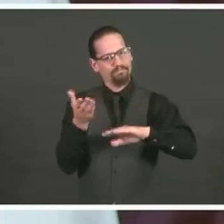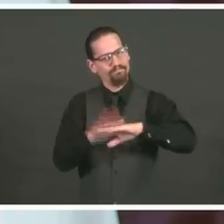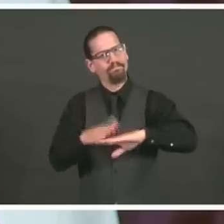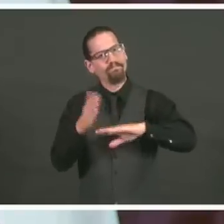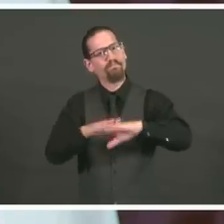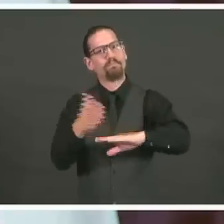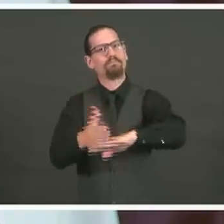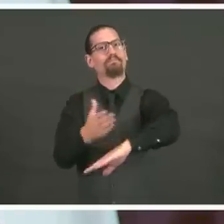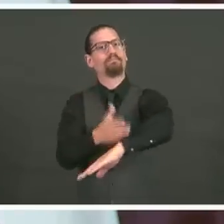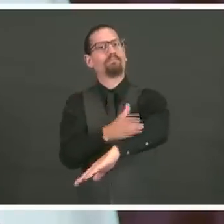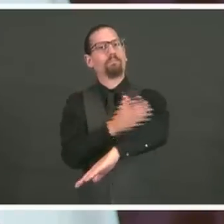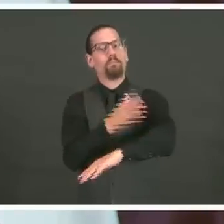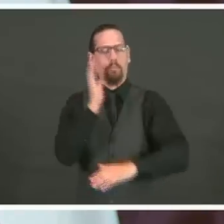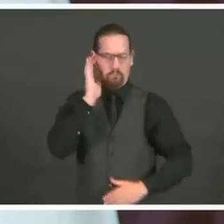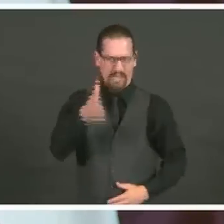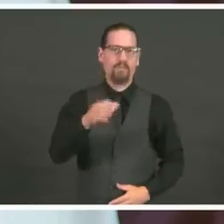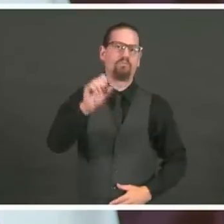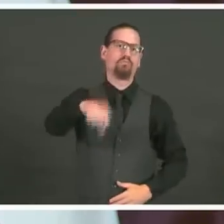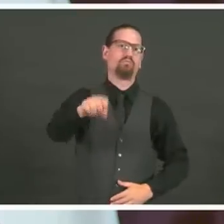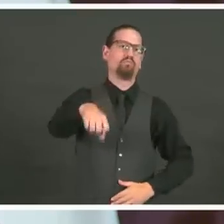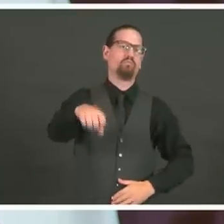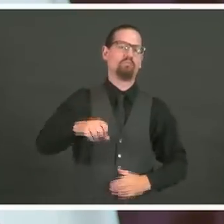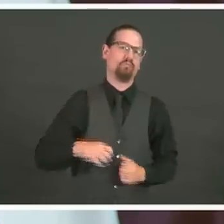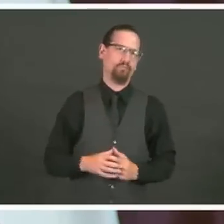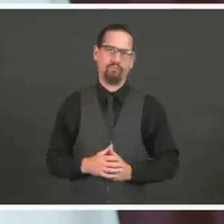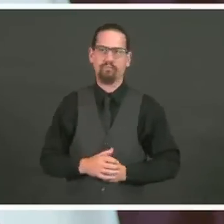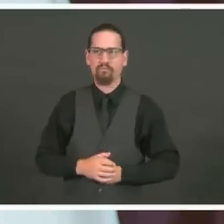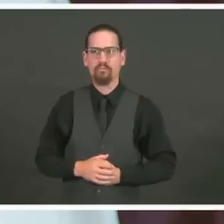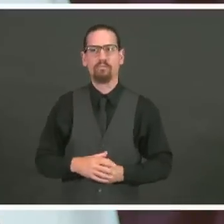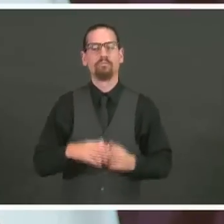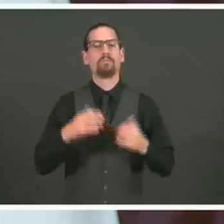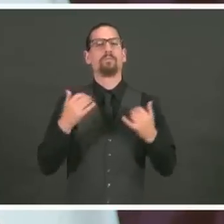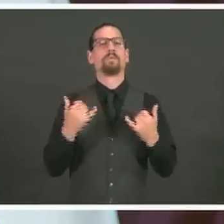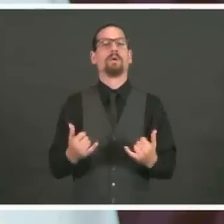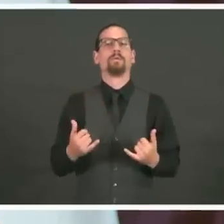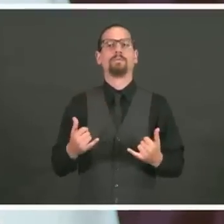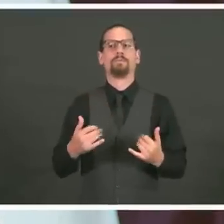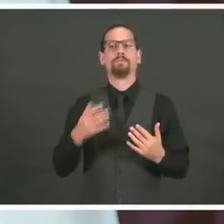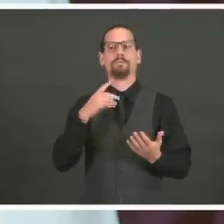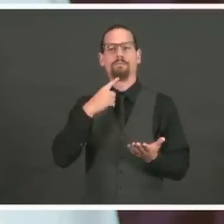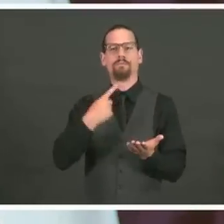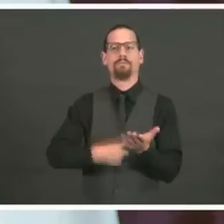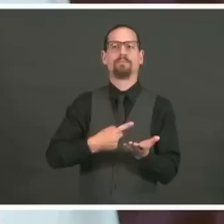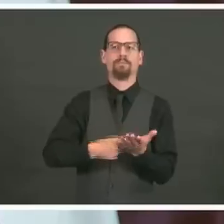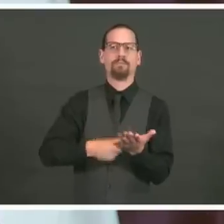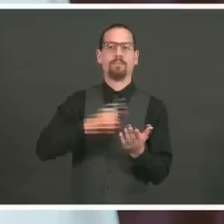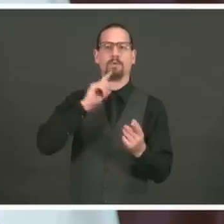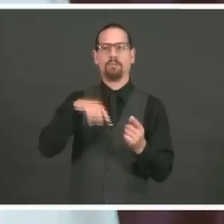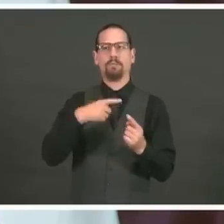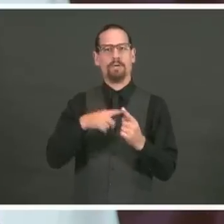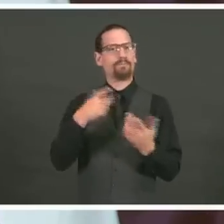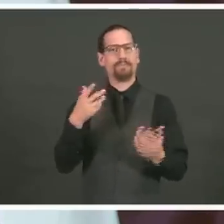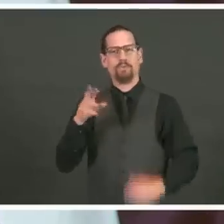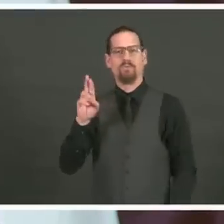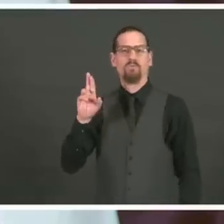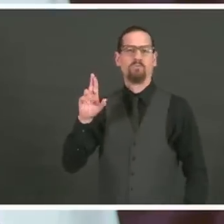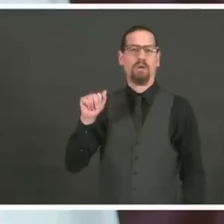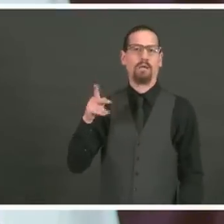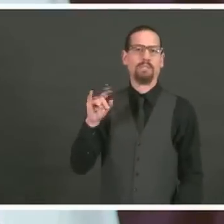true. I want to take a second to talk about rapid testing. The